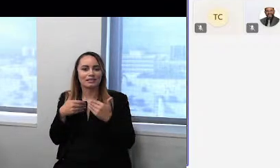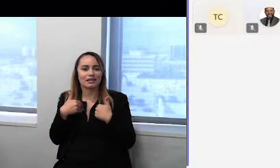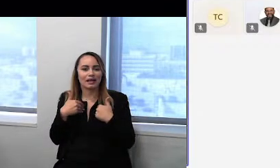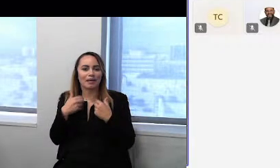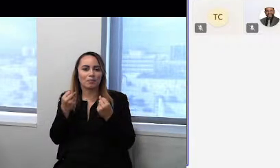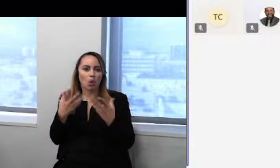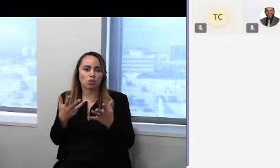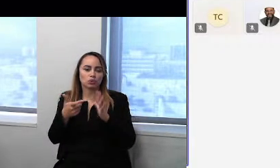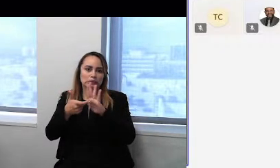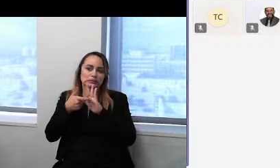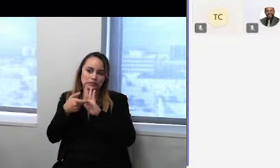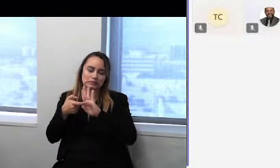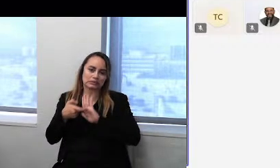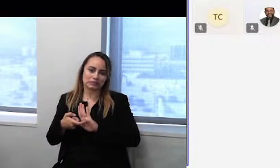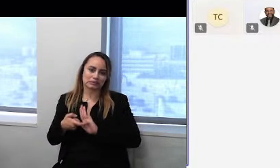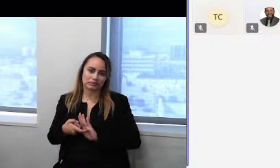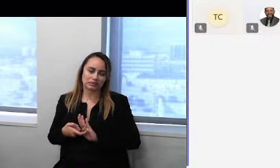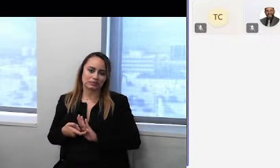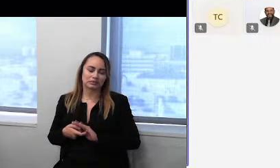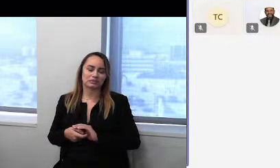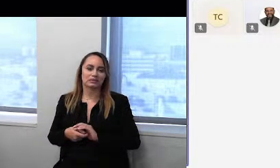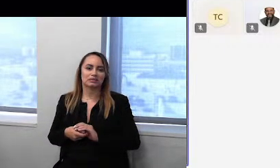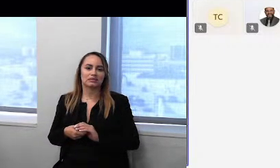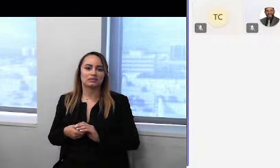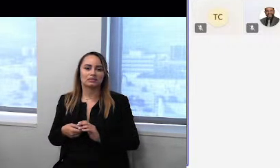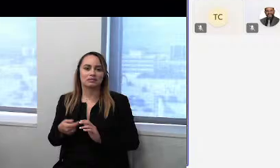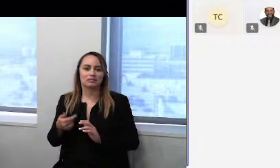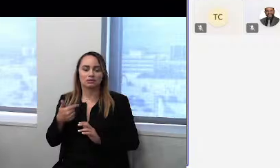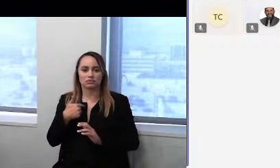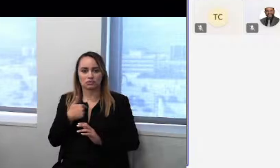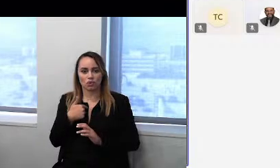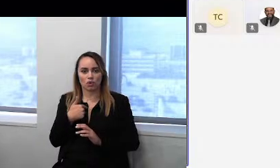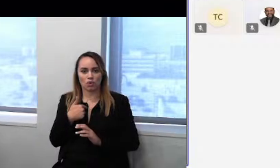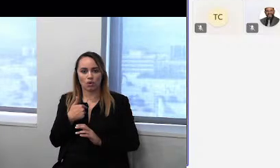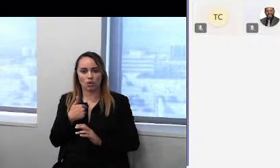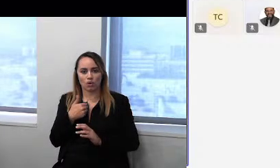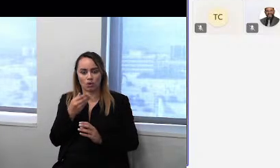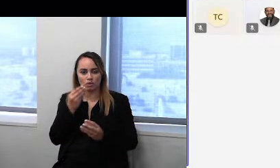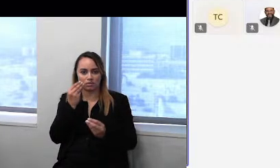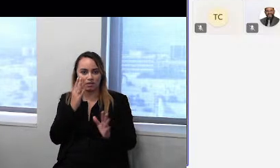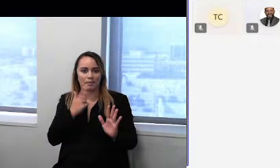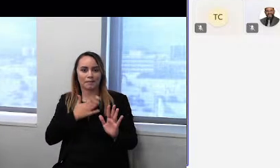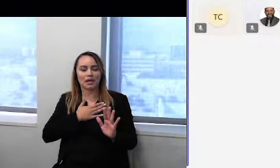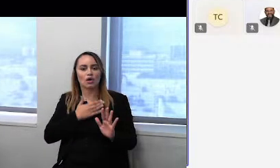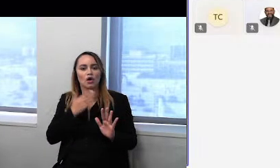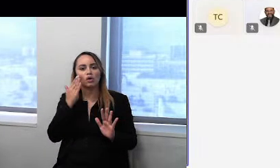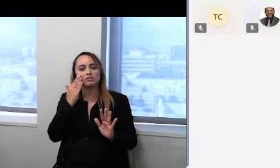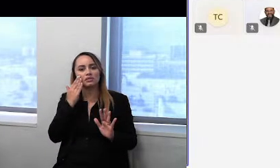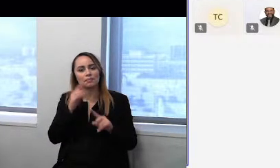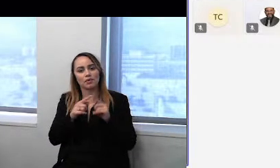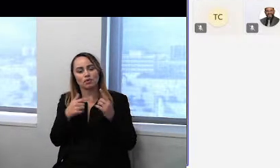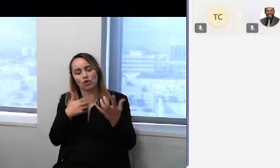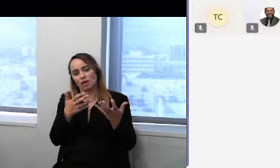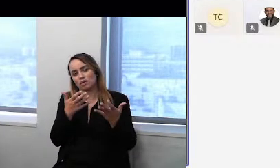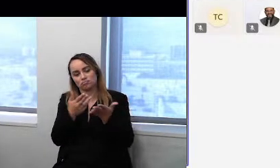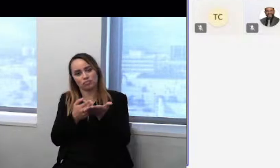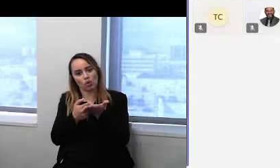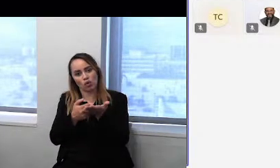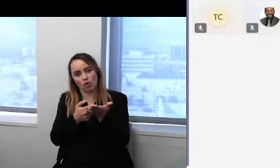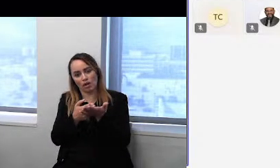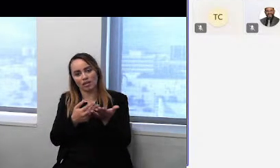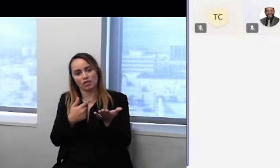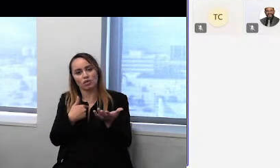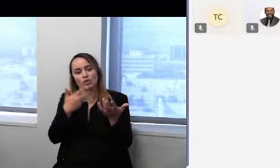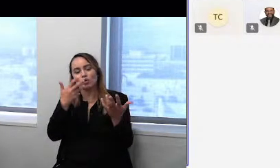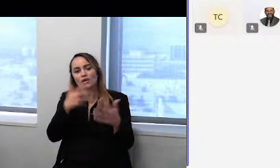answer. I'm going a little bit outside my arena, but I just want to be honest with you. Let's not depart from that premise. And at the